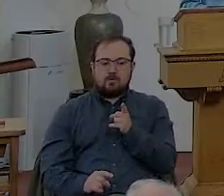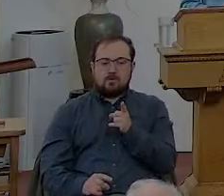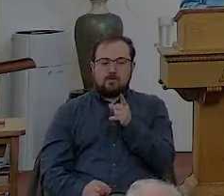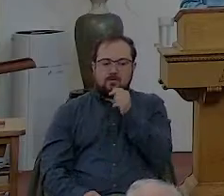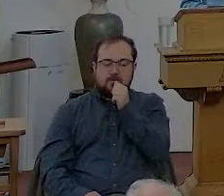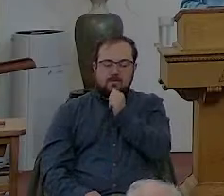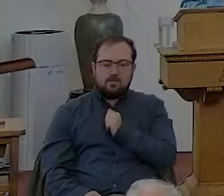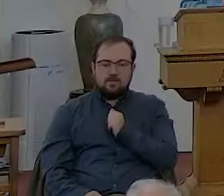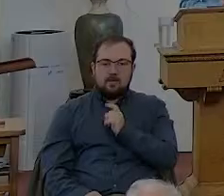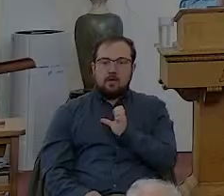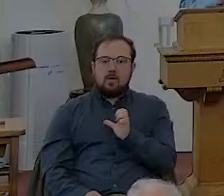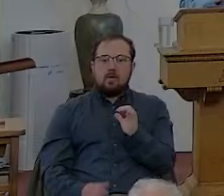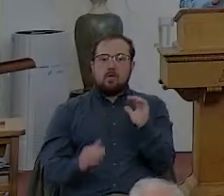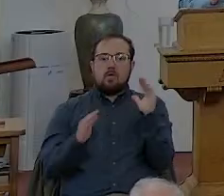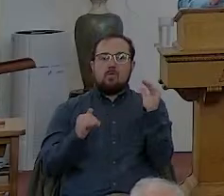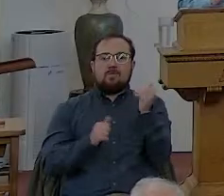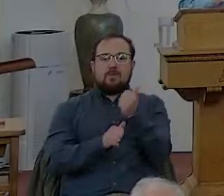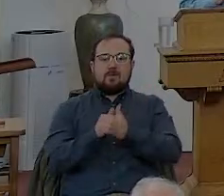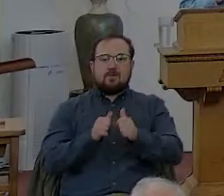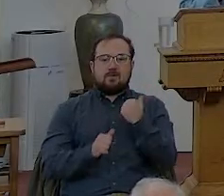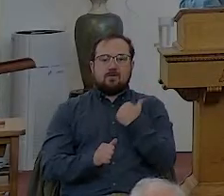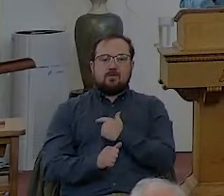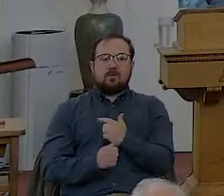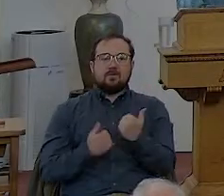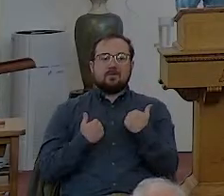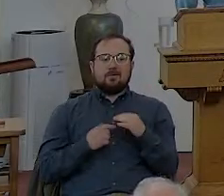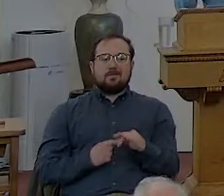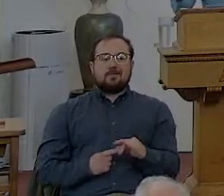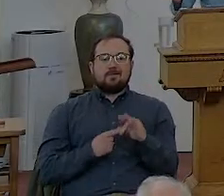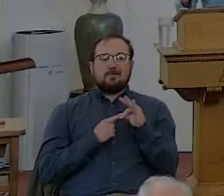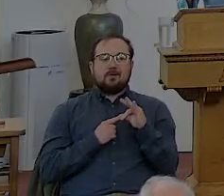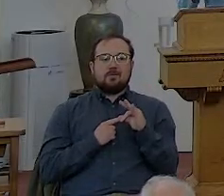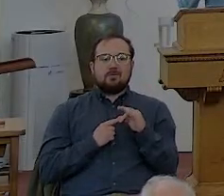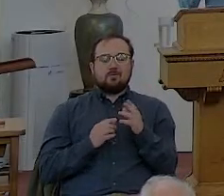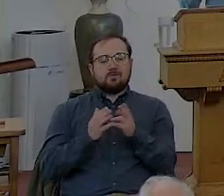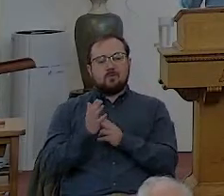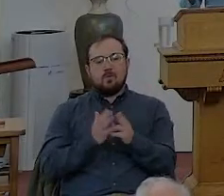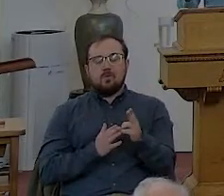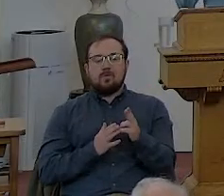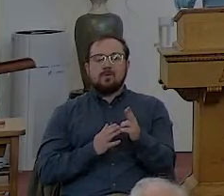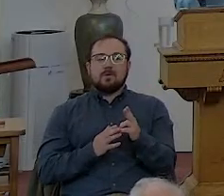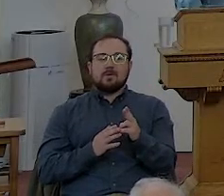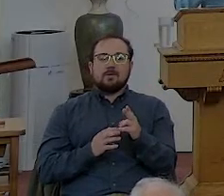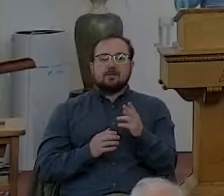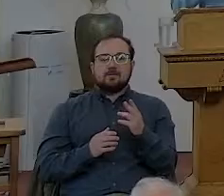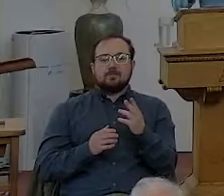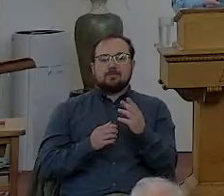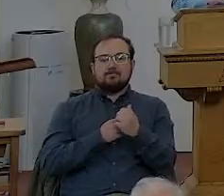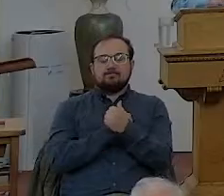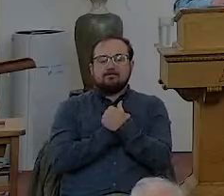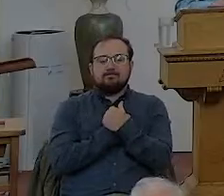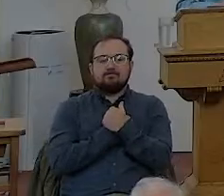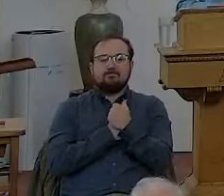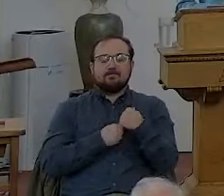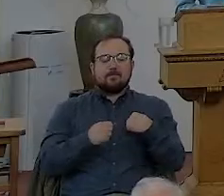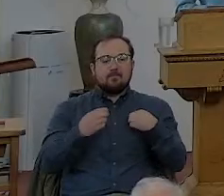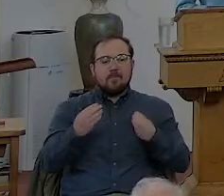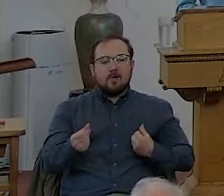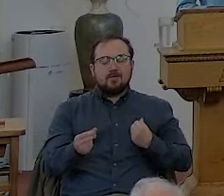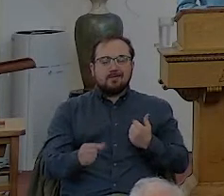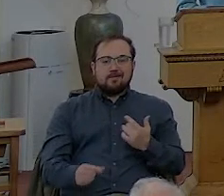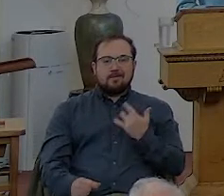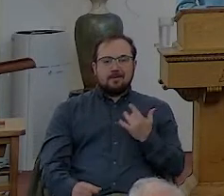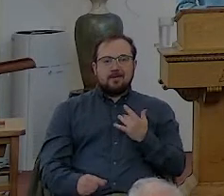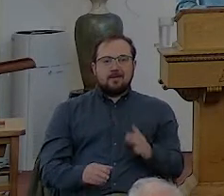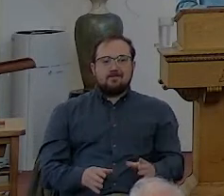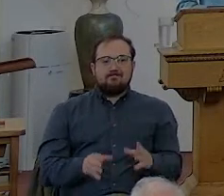us senses that special, sacred, holy, loving, compassionate, whatever you want to call it,